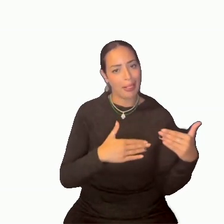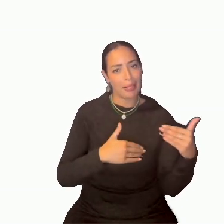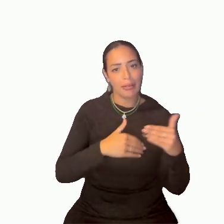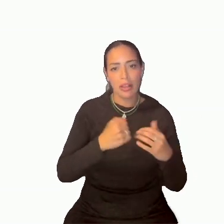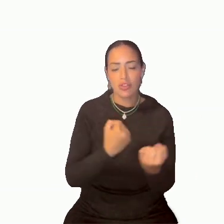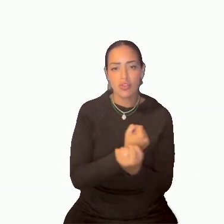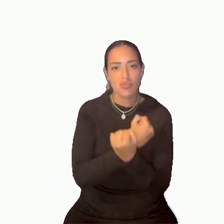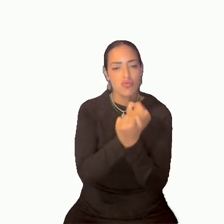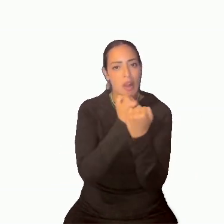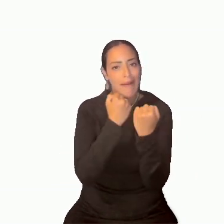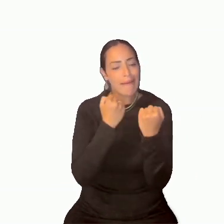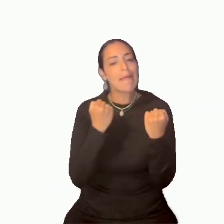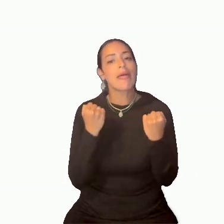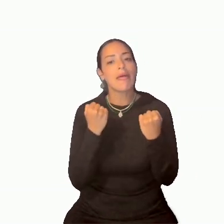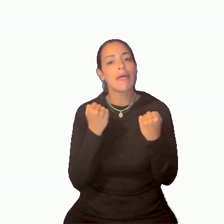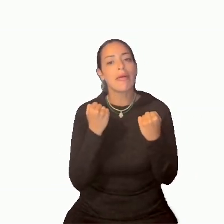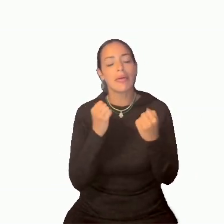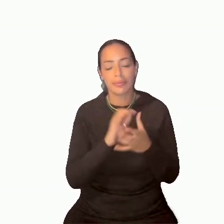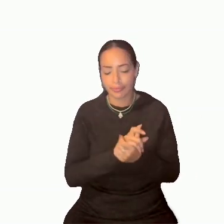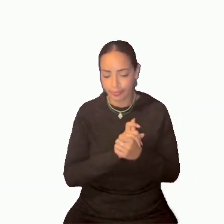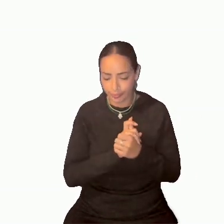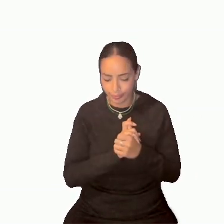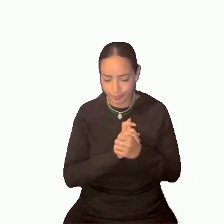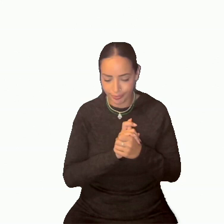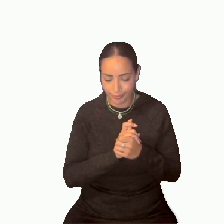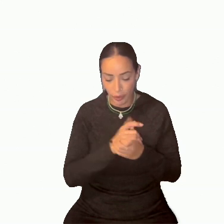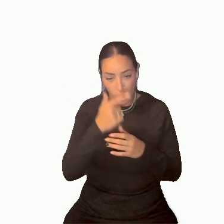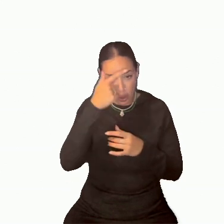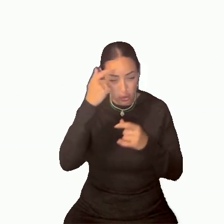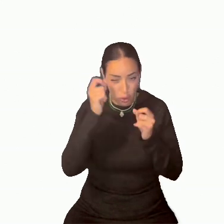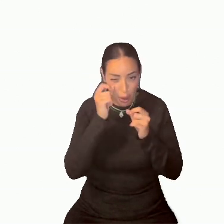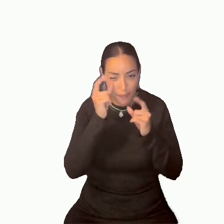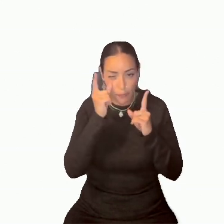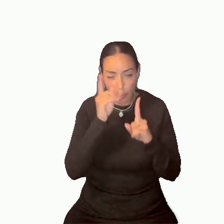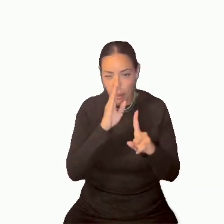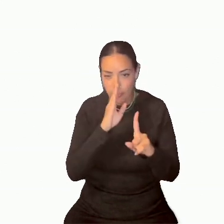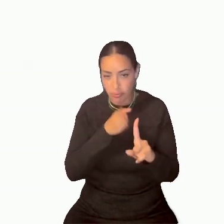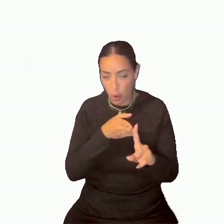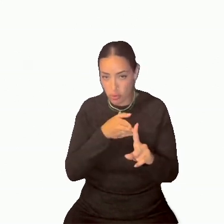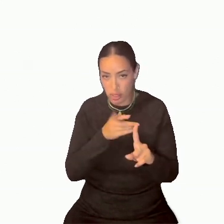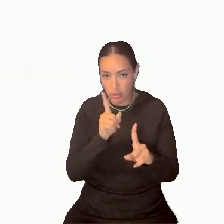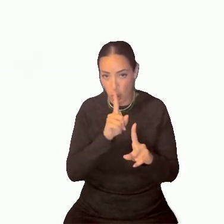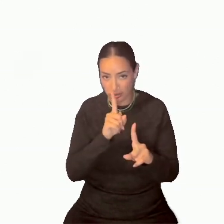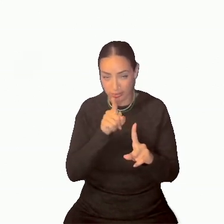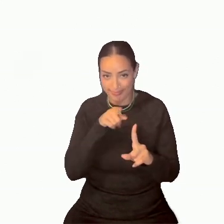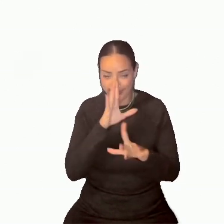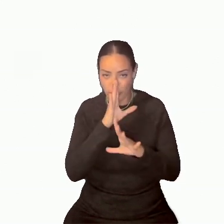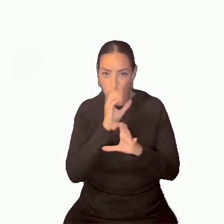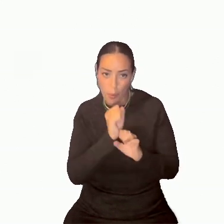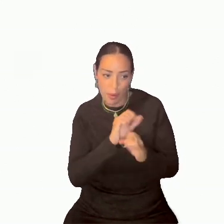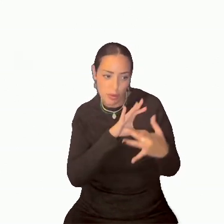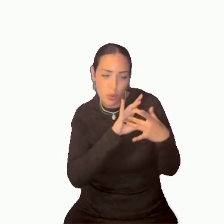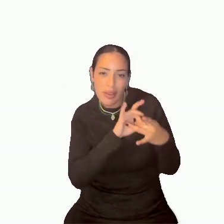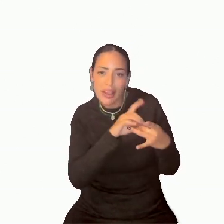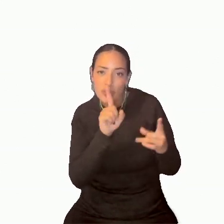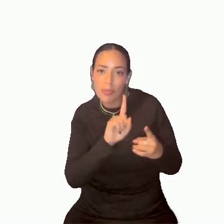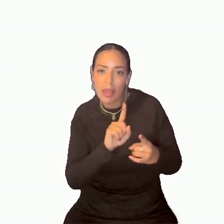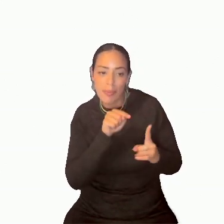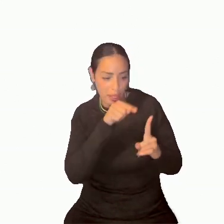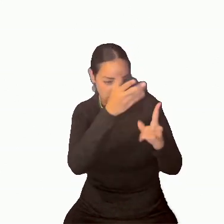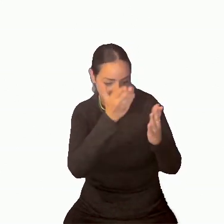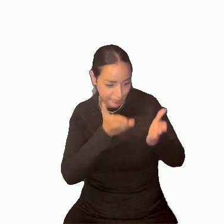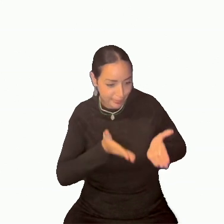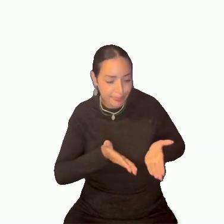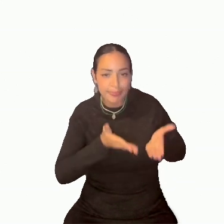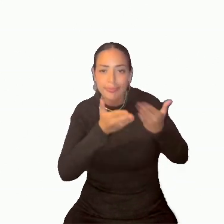And so ultimately what lies at the heart of a trauma-informed approach is the commitment to engage with people wherever they are